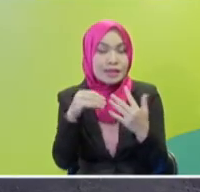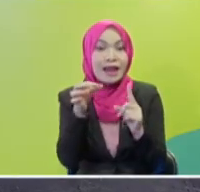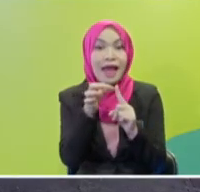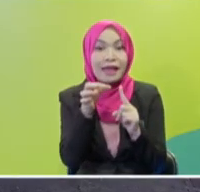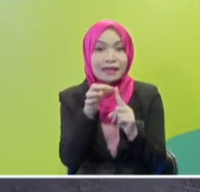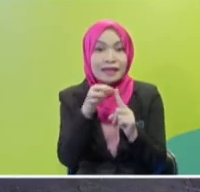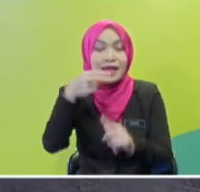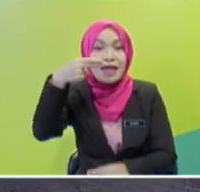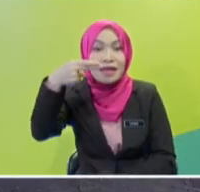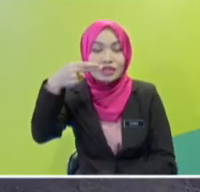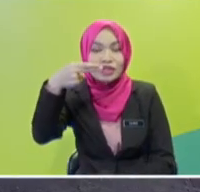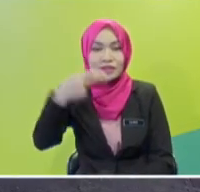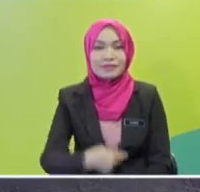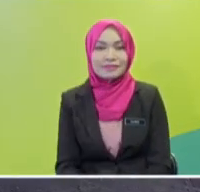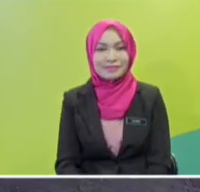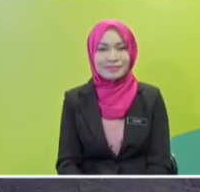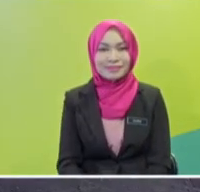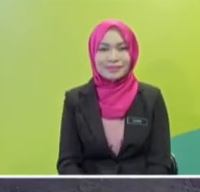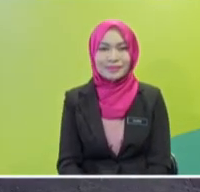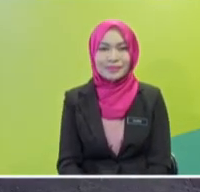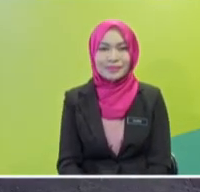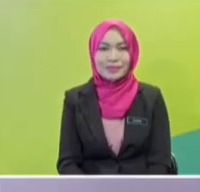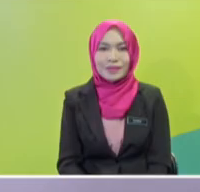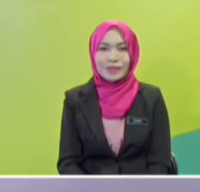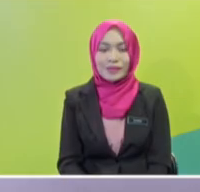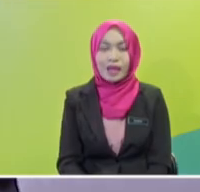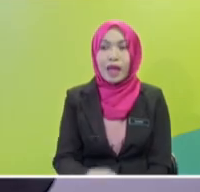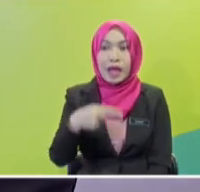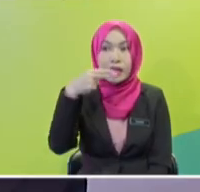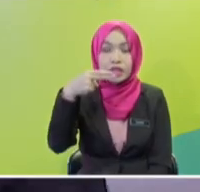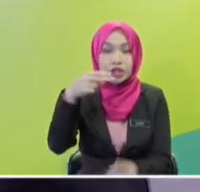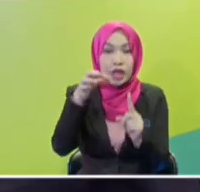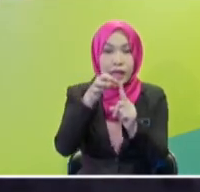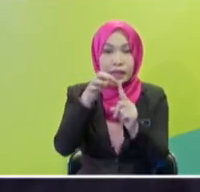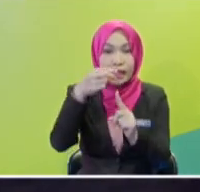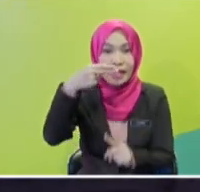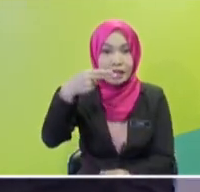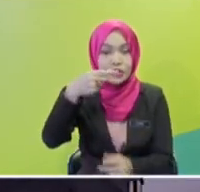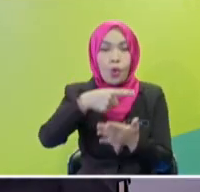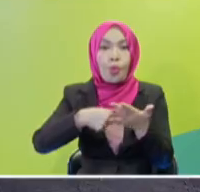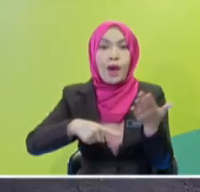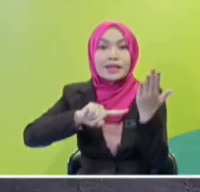Okay. H. H. Okay. What starts with H?